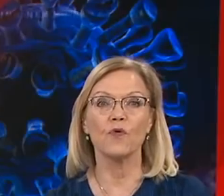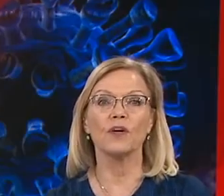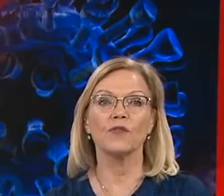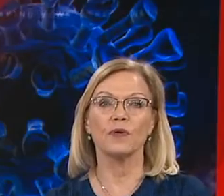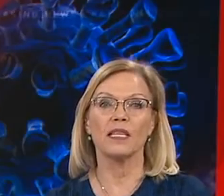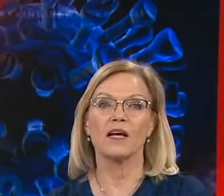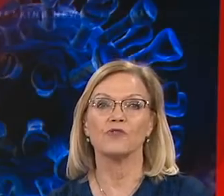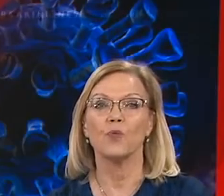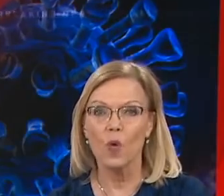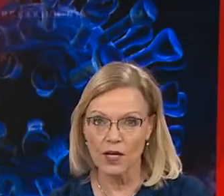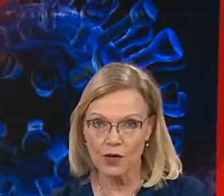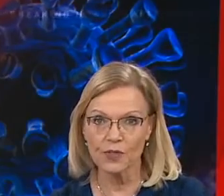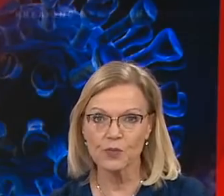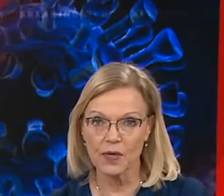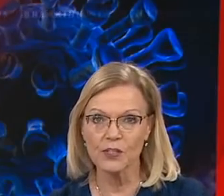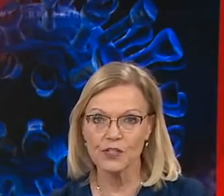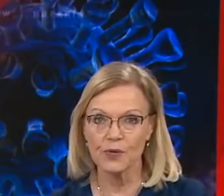number's